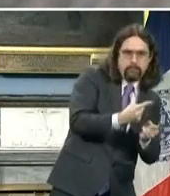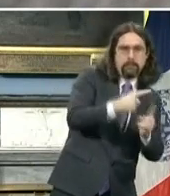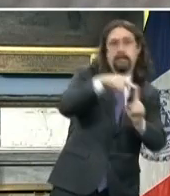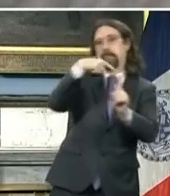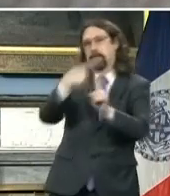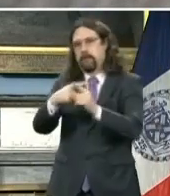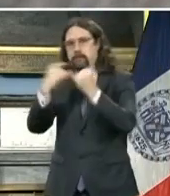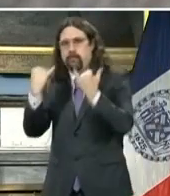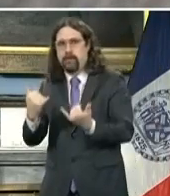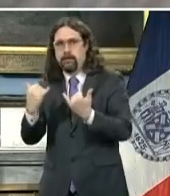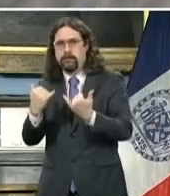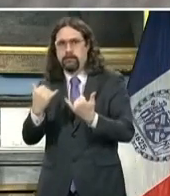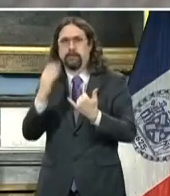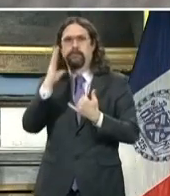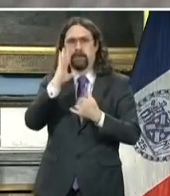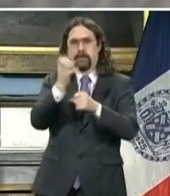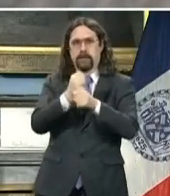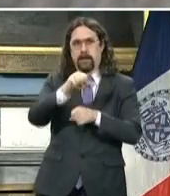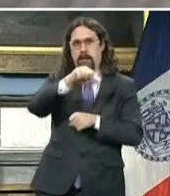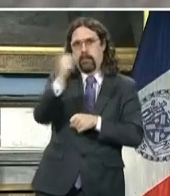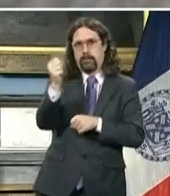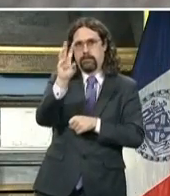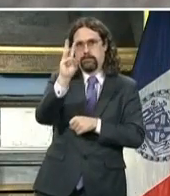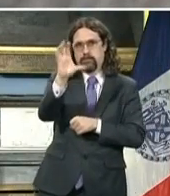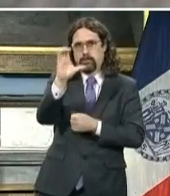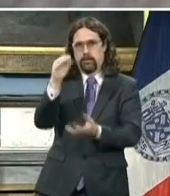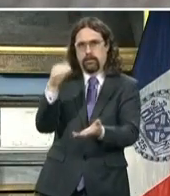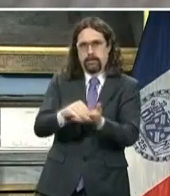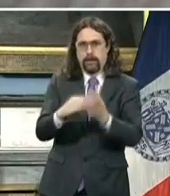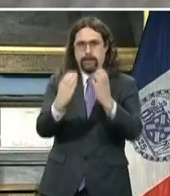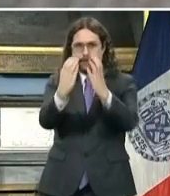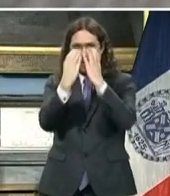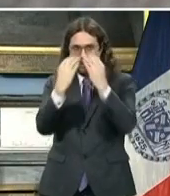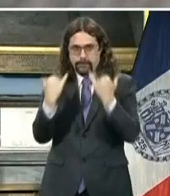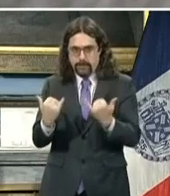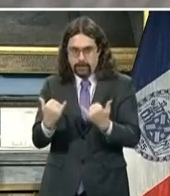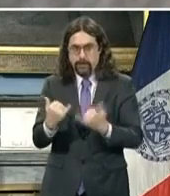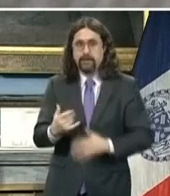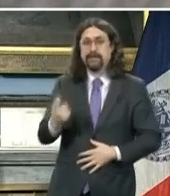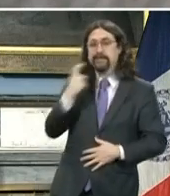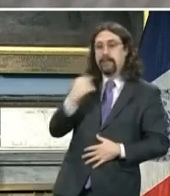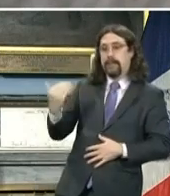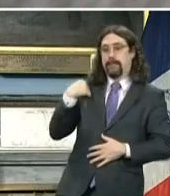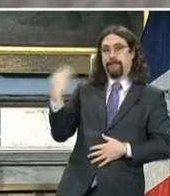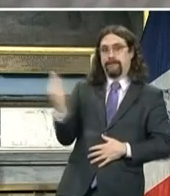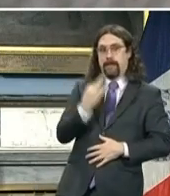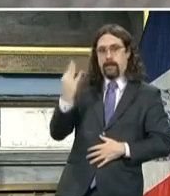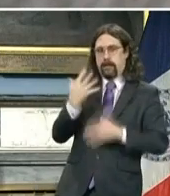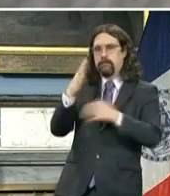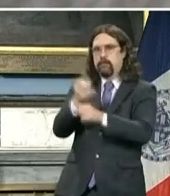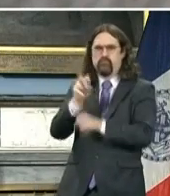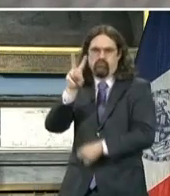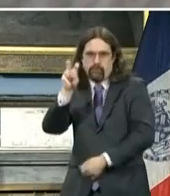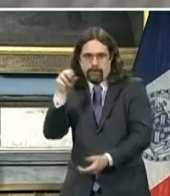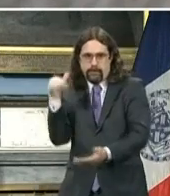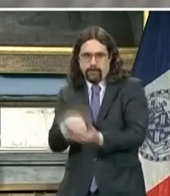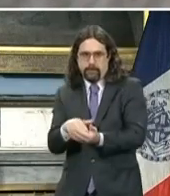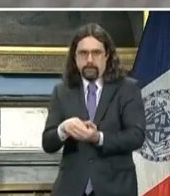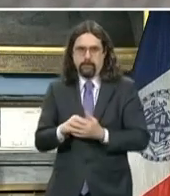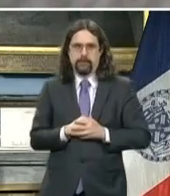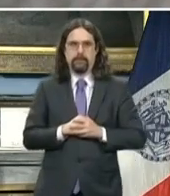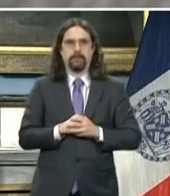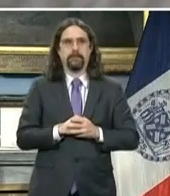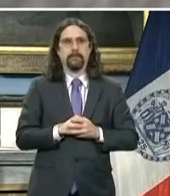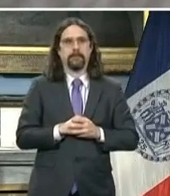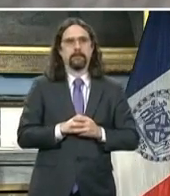of N95s for the week is sufficiently secure. Again, it's going to be a tough week. People are going to have to be careful and conserve on the crisis standards we're